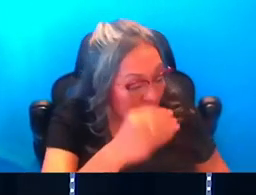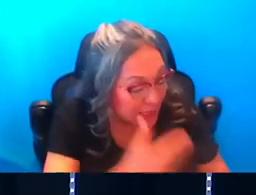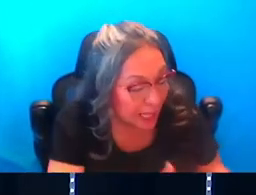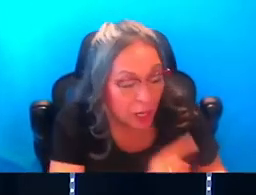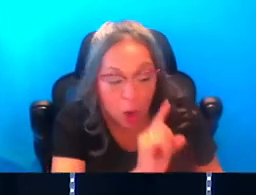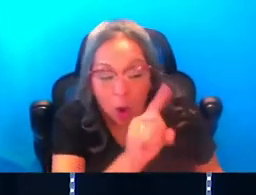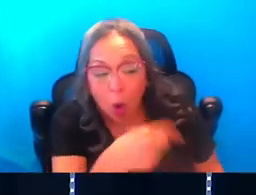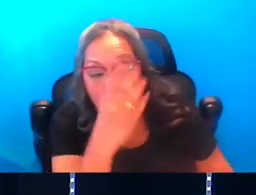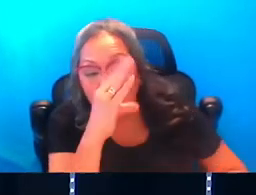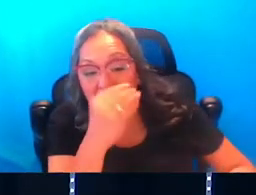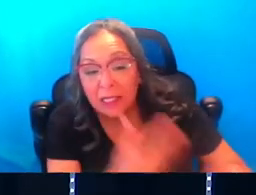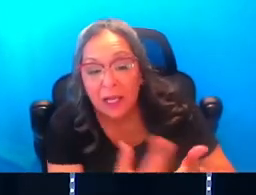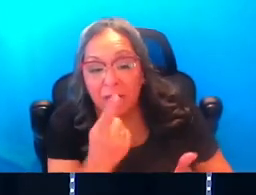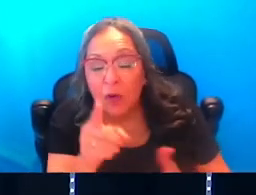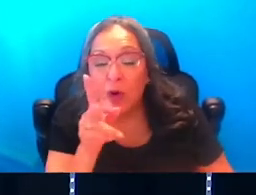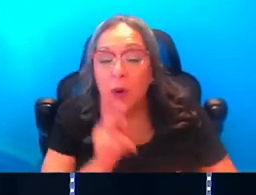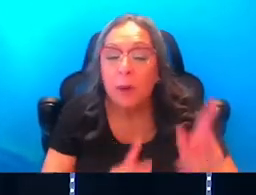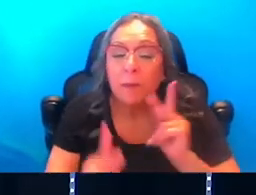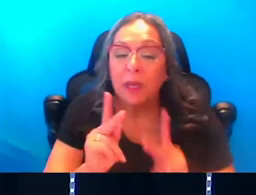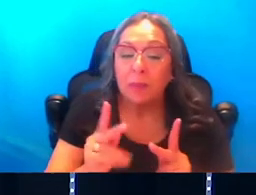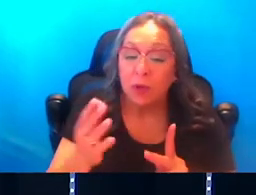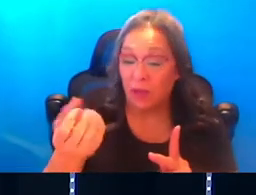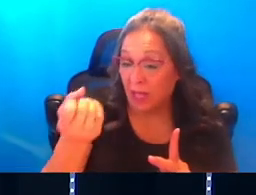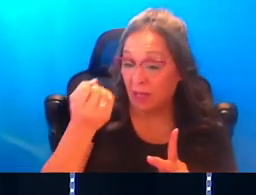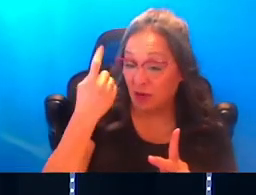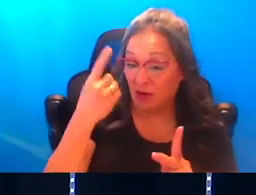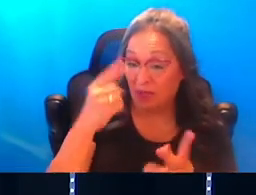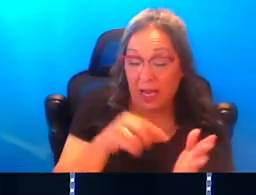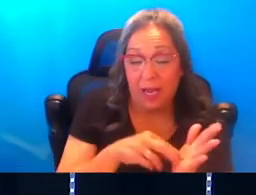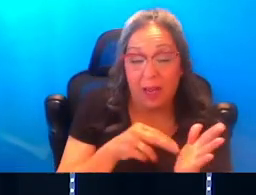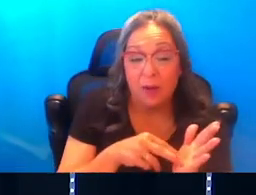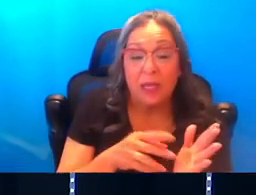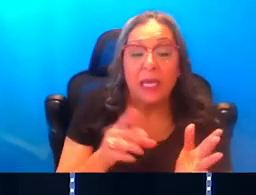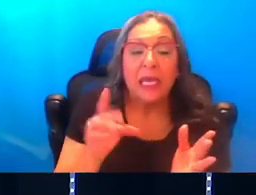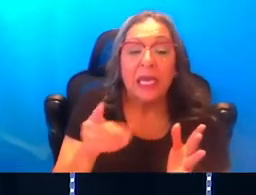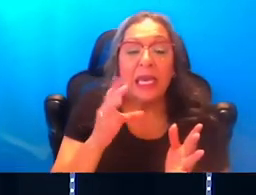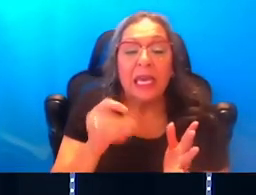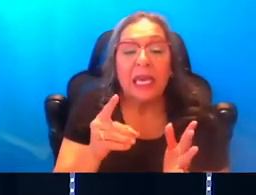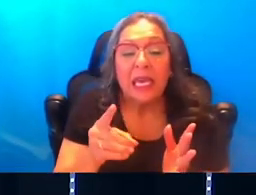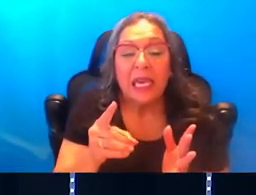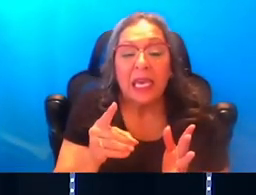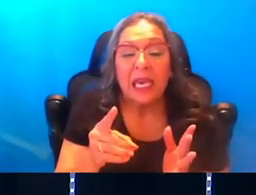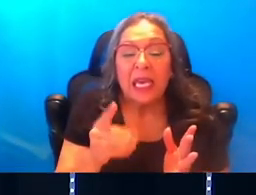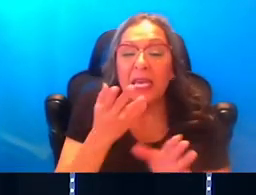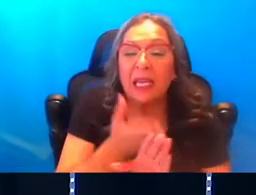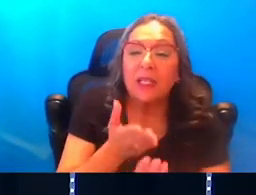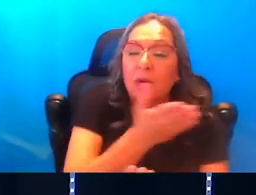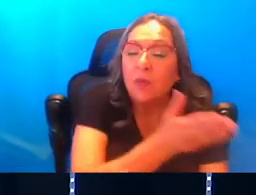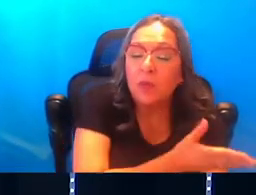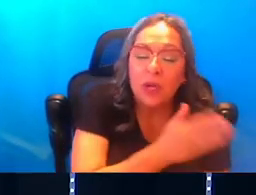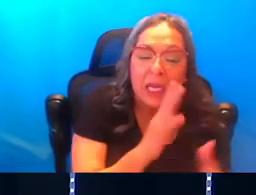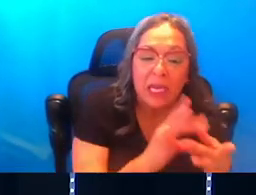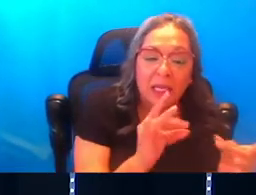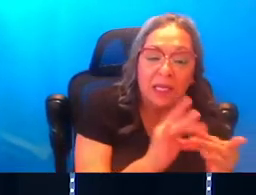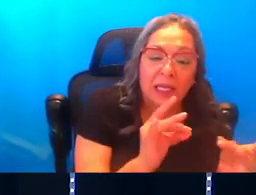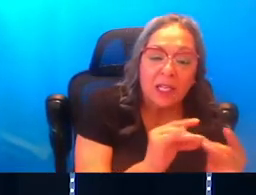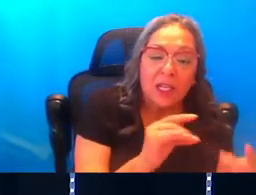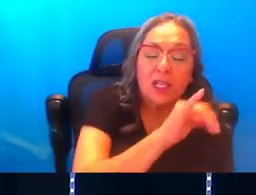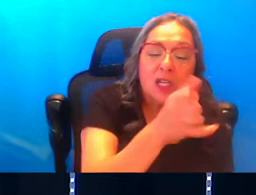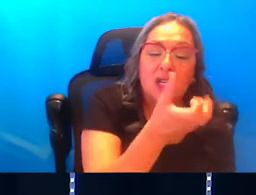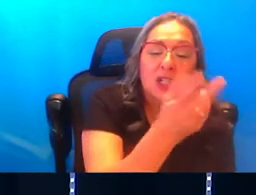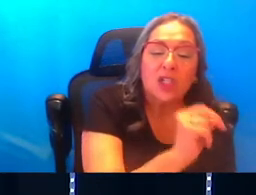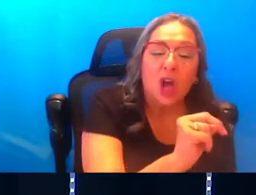for you scholars out there, what he's doing is he is pre-echoing John 3:16. When God's